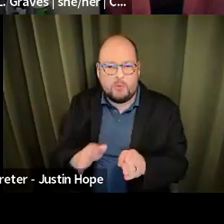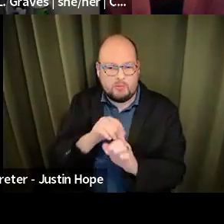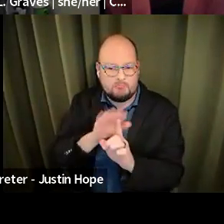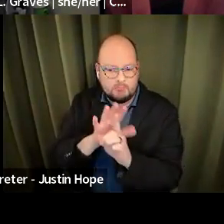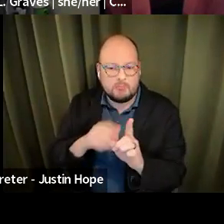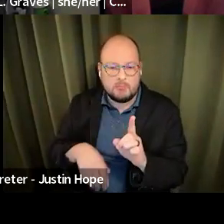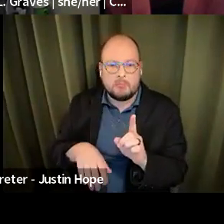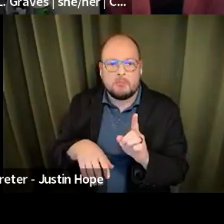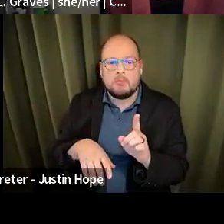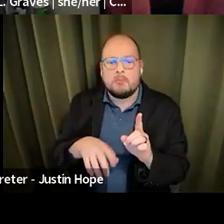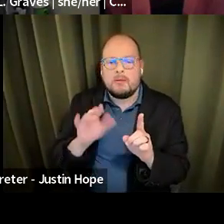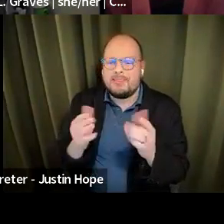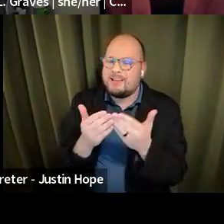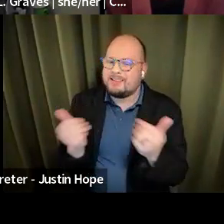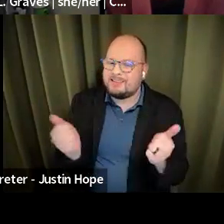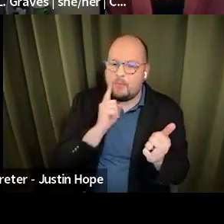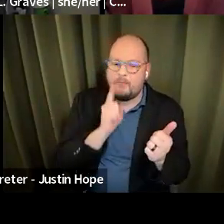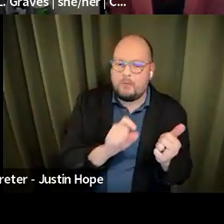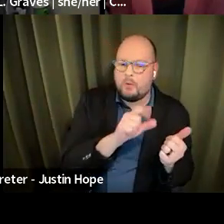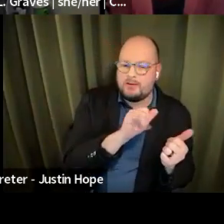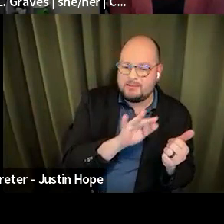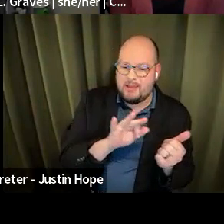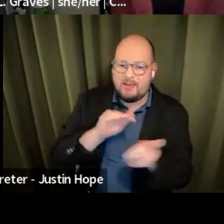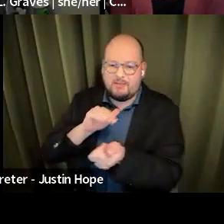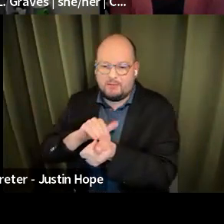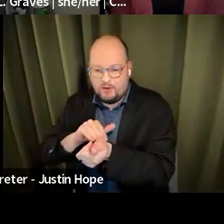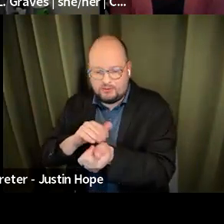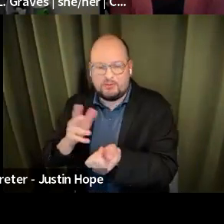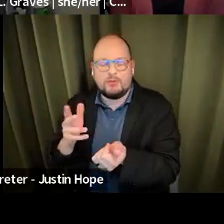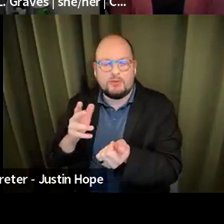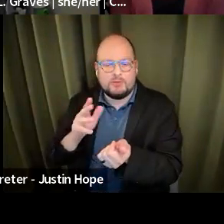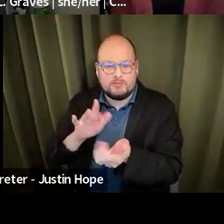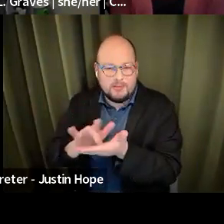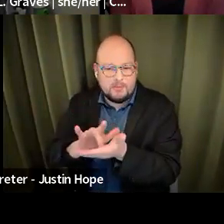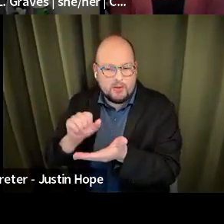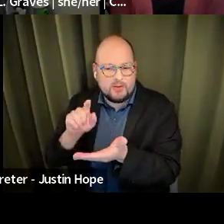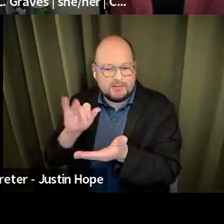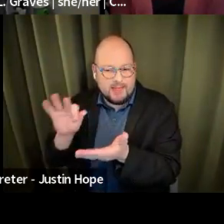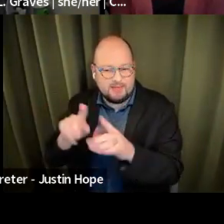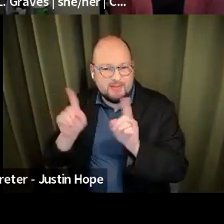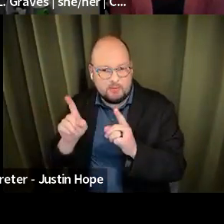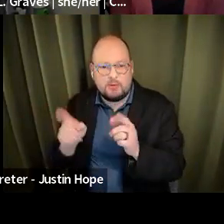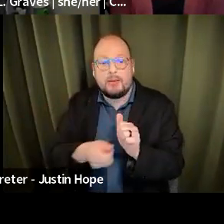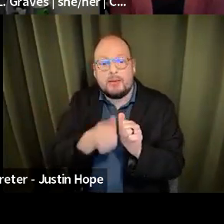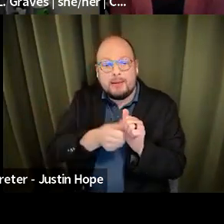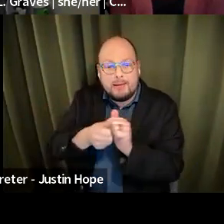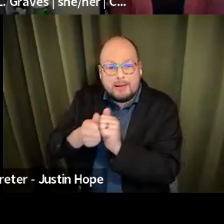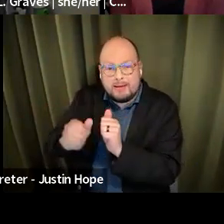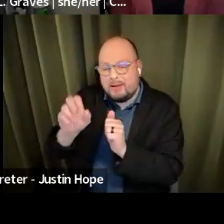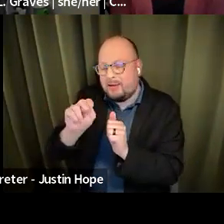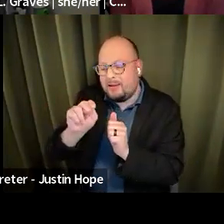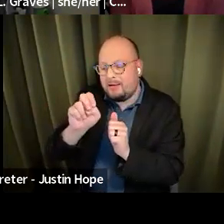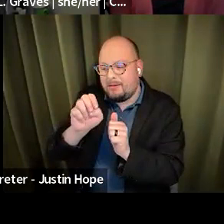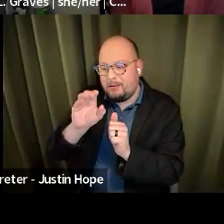aren't included in that same NEO process. So just take a look at your organization, make sure that every NEO has some mention of your language